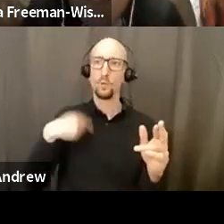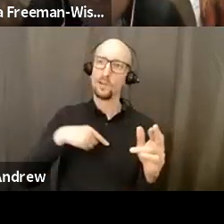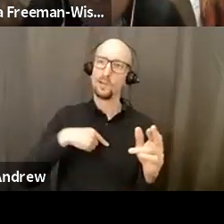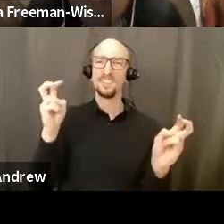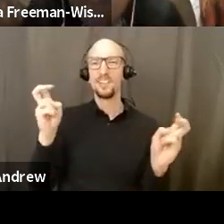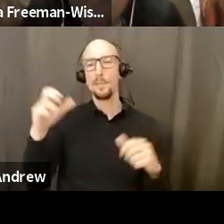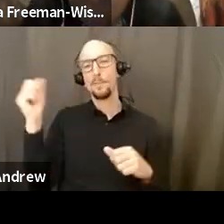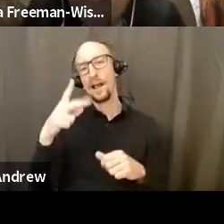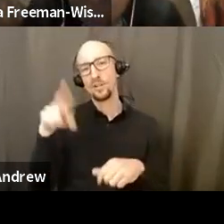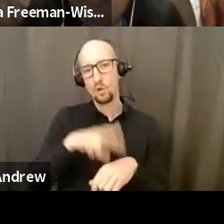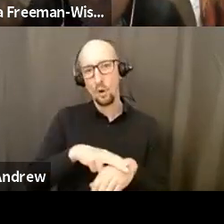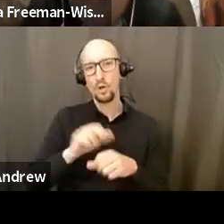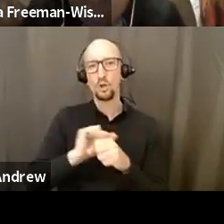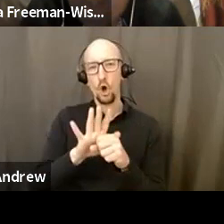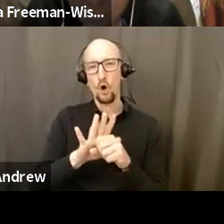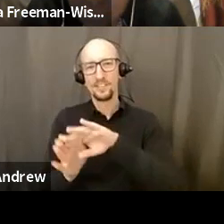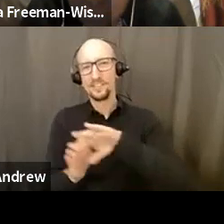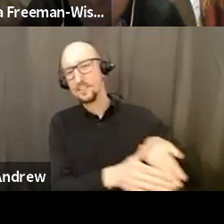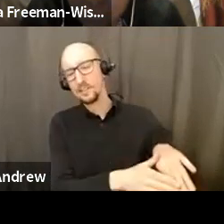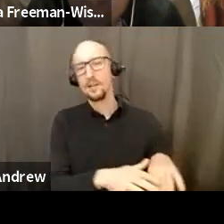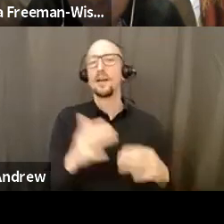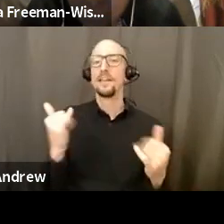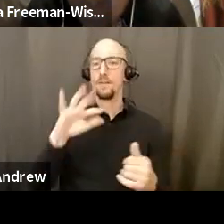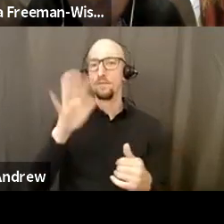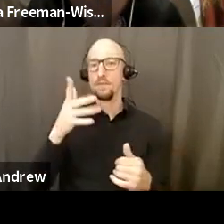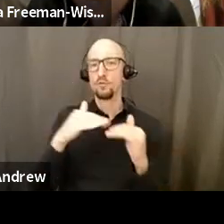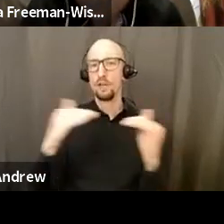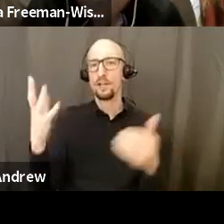normalcy and the 5th grade is now included here.